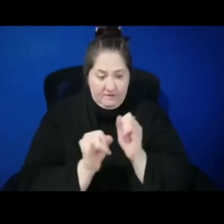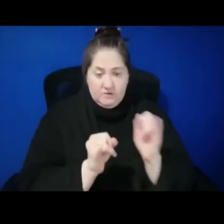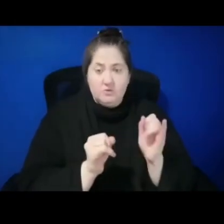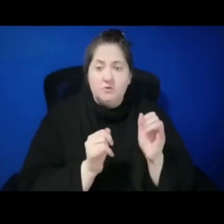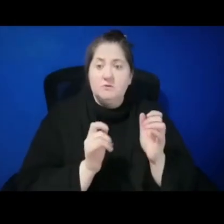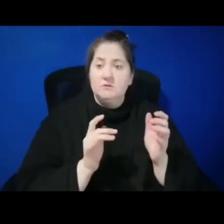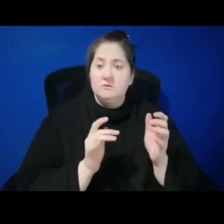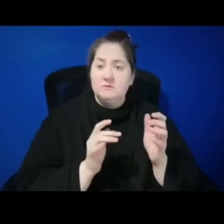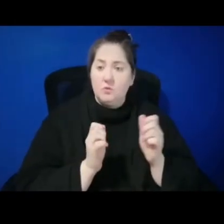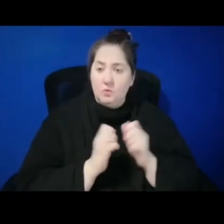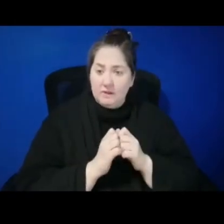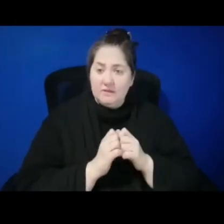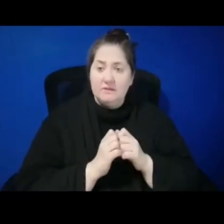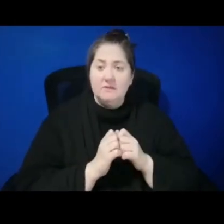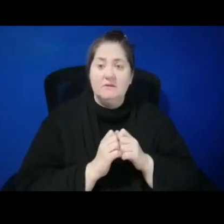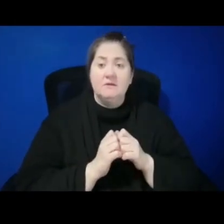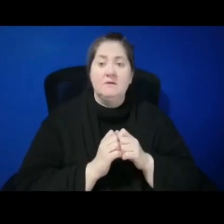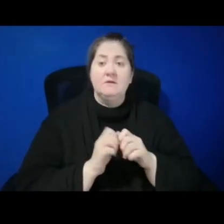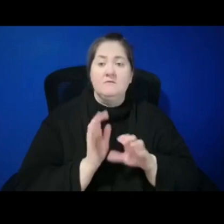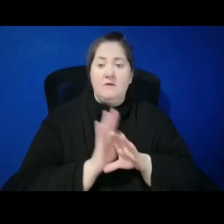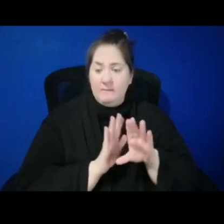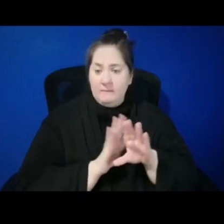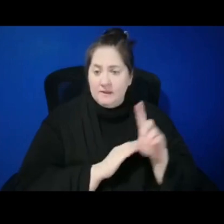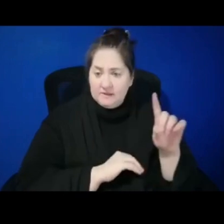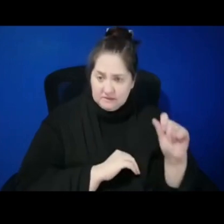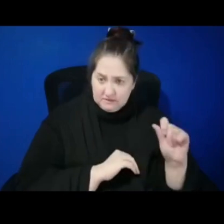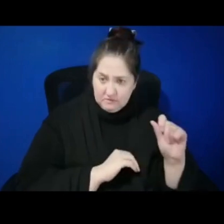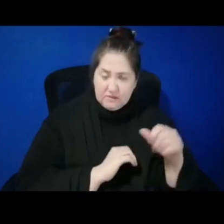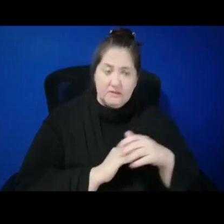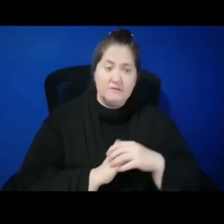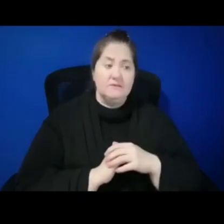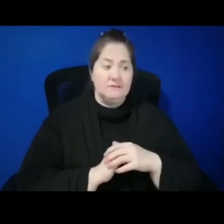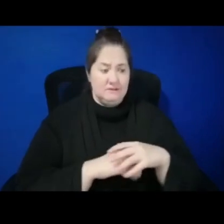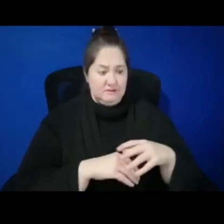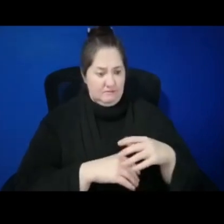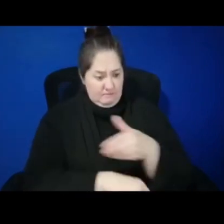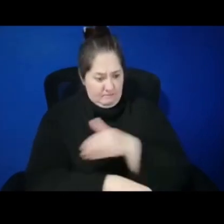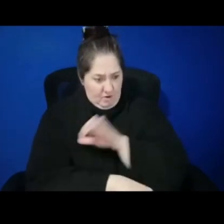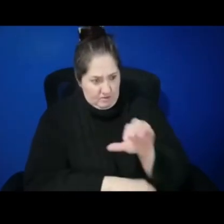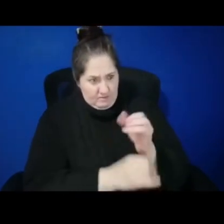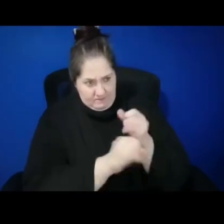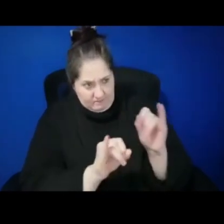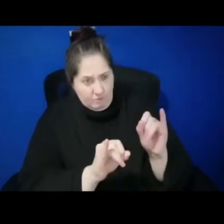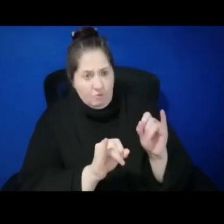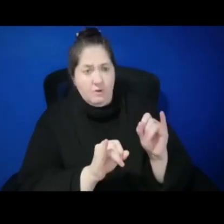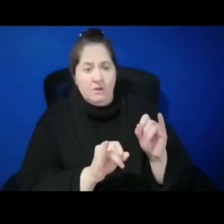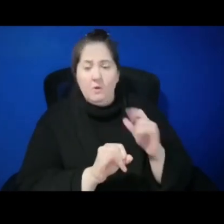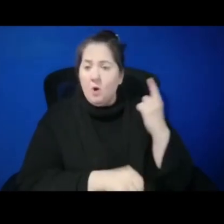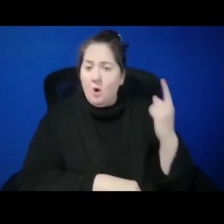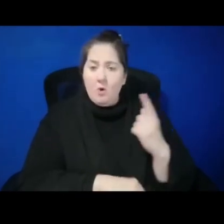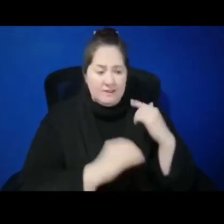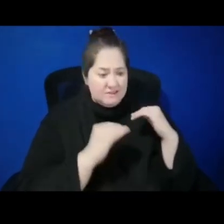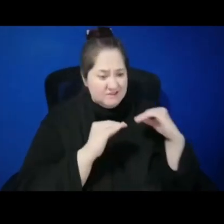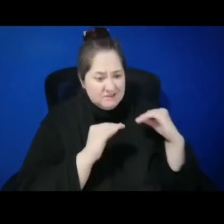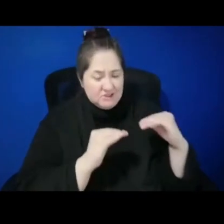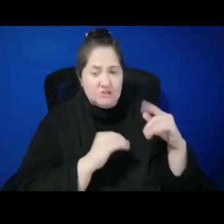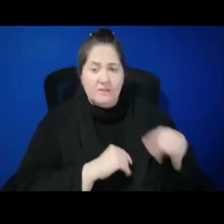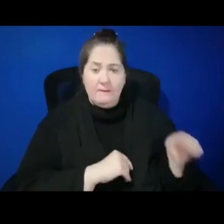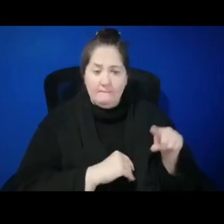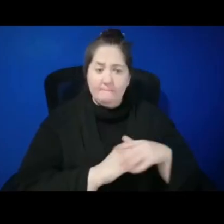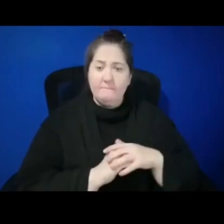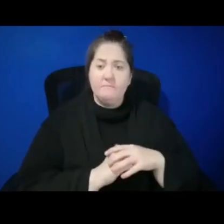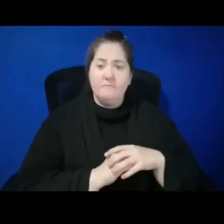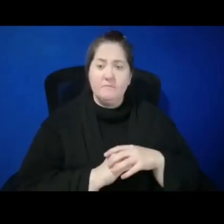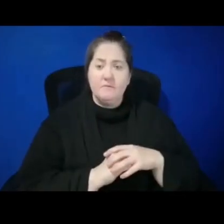with developmental disabilities, empowering them with the independence that we are always teaching them.